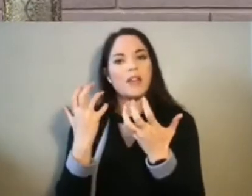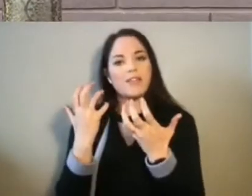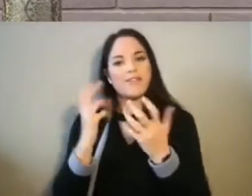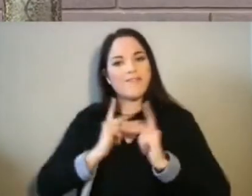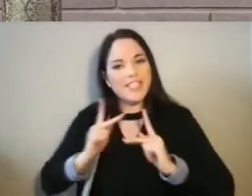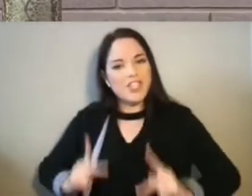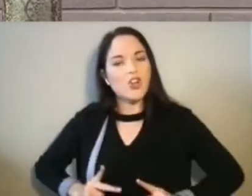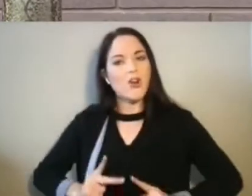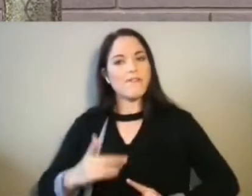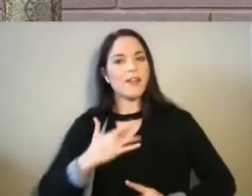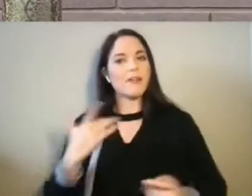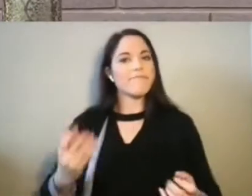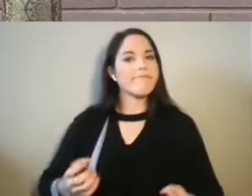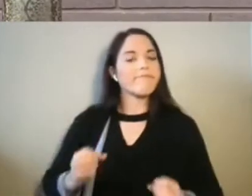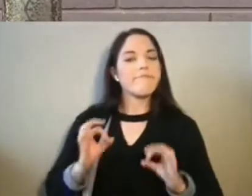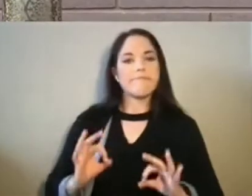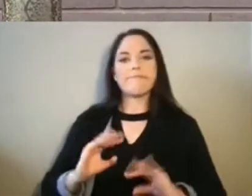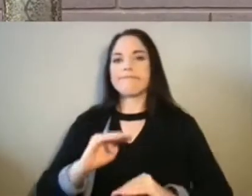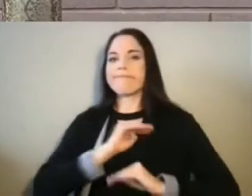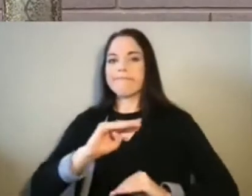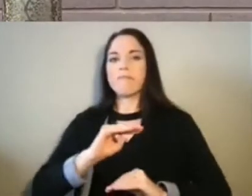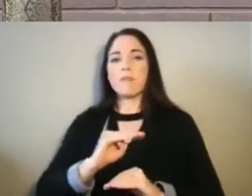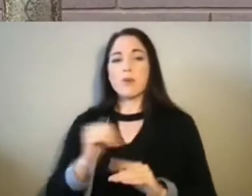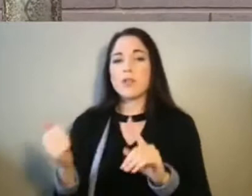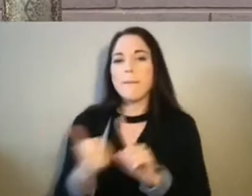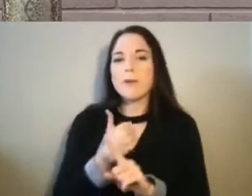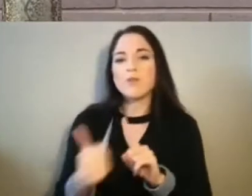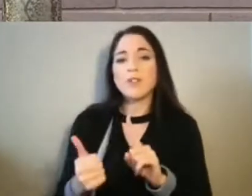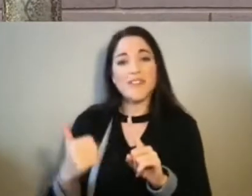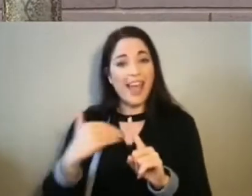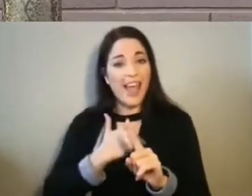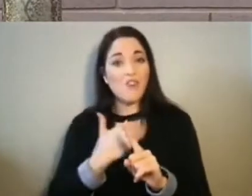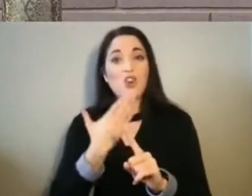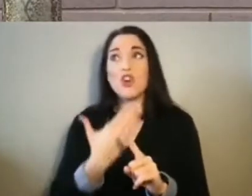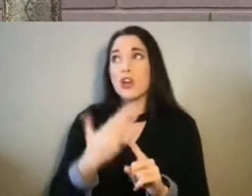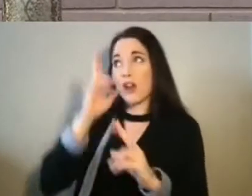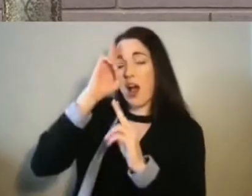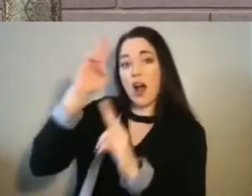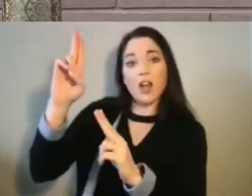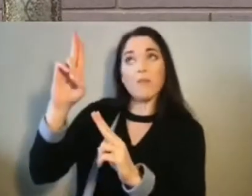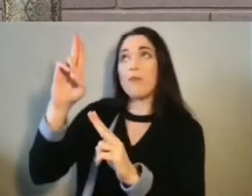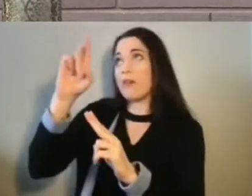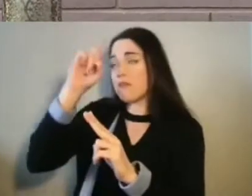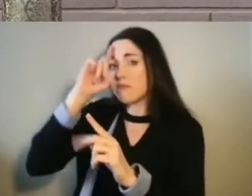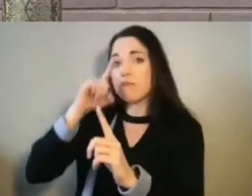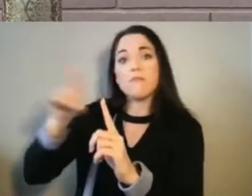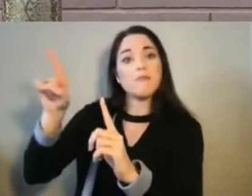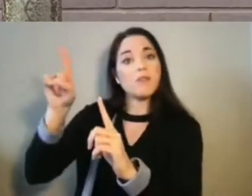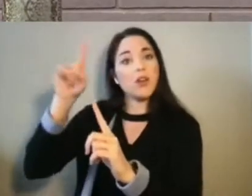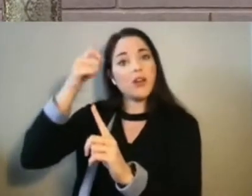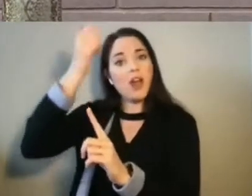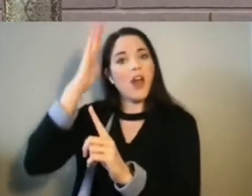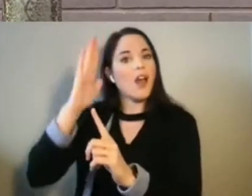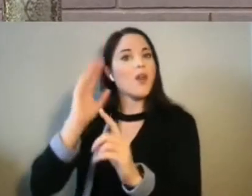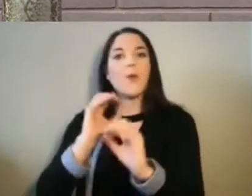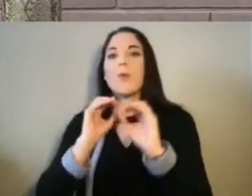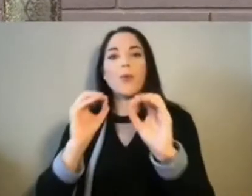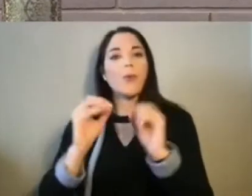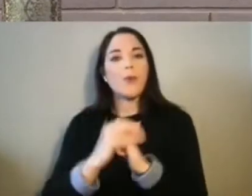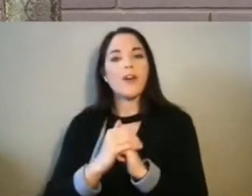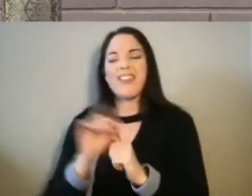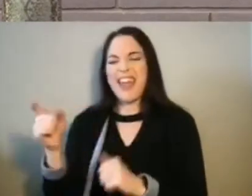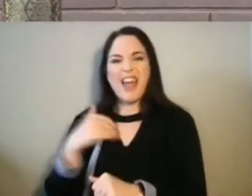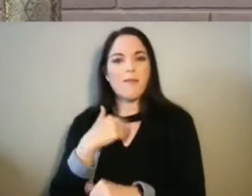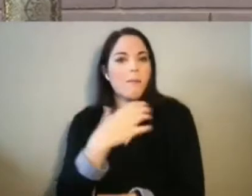true power in this scripture. It's so easy for power to become its own God. It's so easy for power to